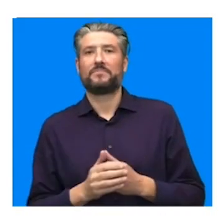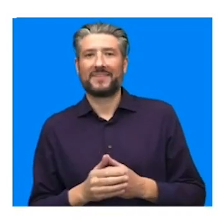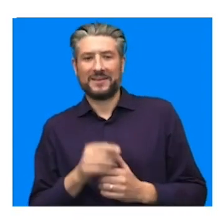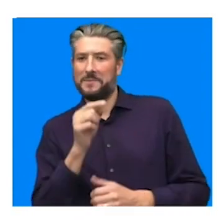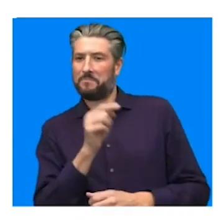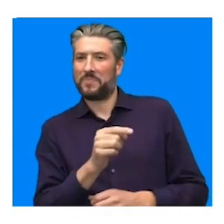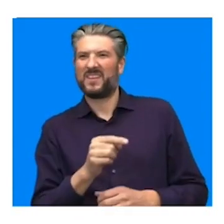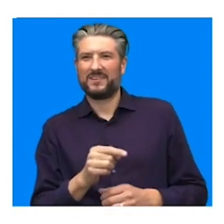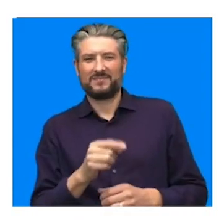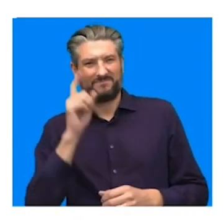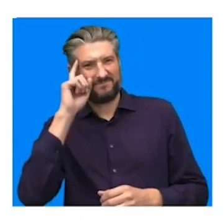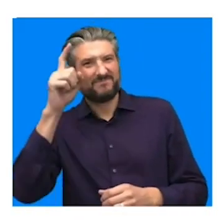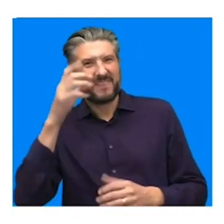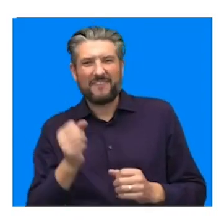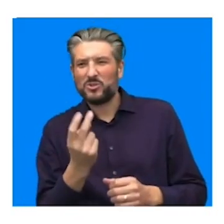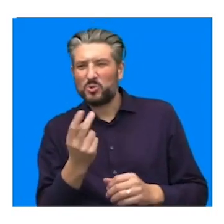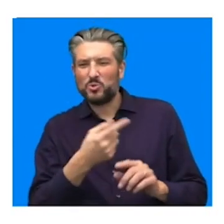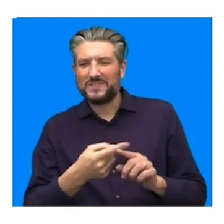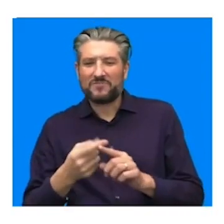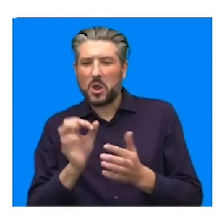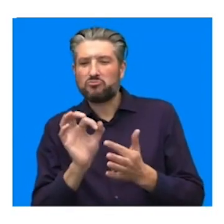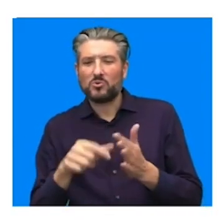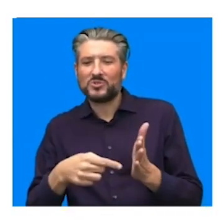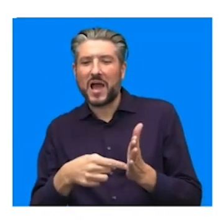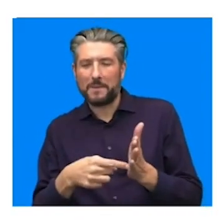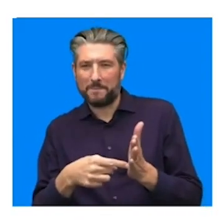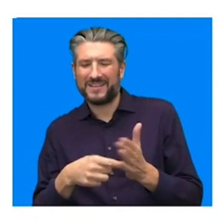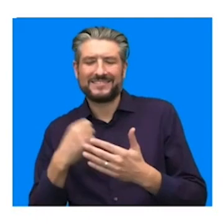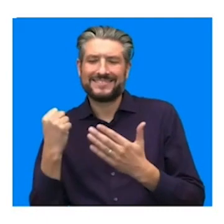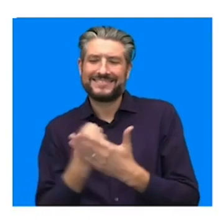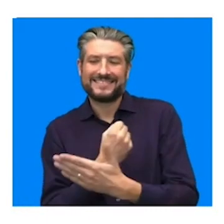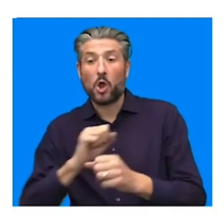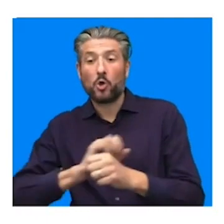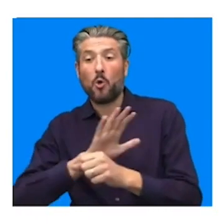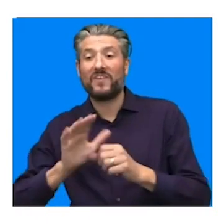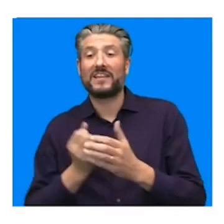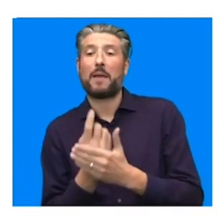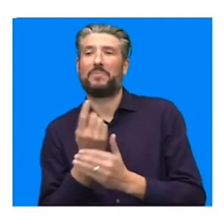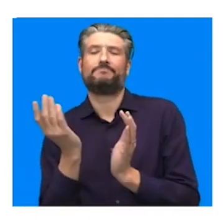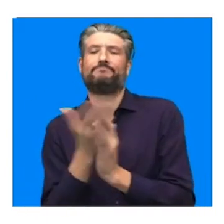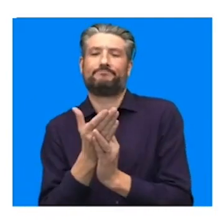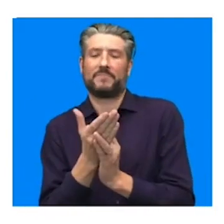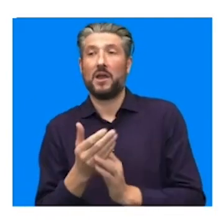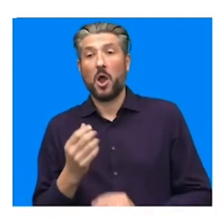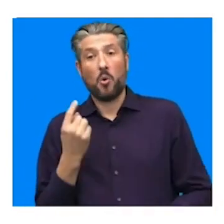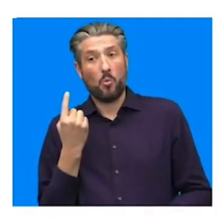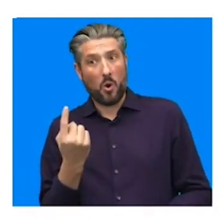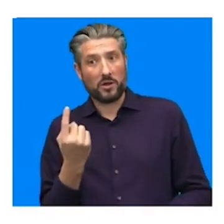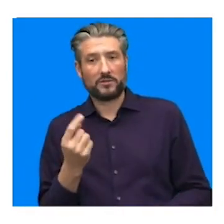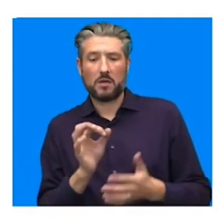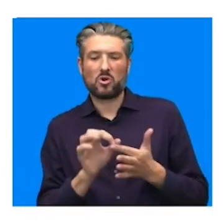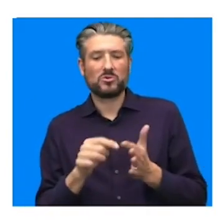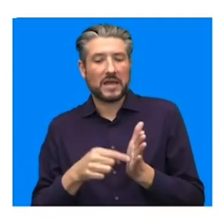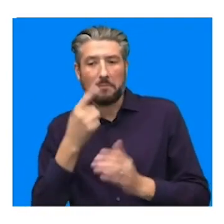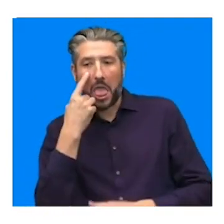prototypes. Sadly, we got impacted by COVID, so one of those prototypes was not functional at the time, and the other one was locked up